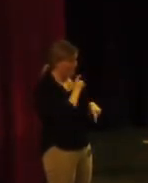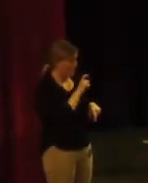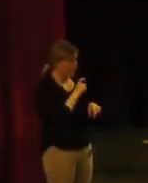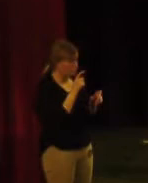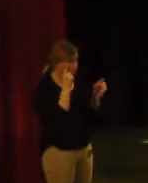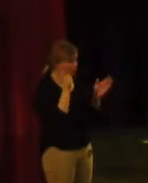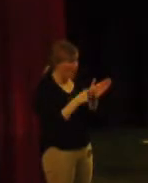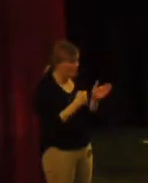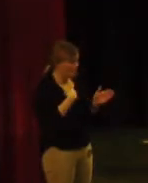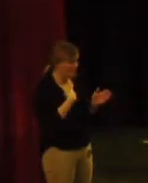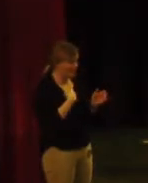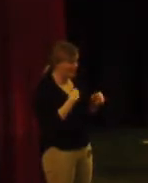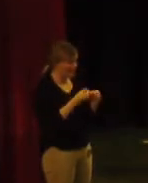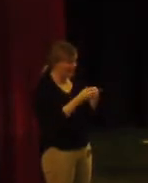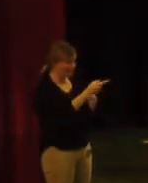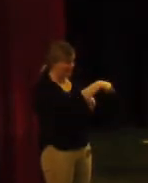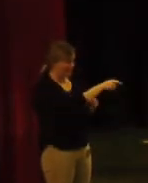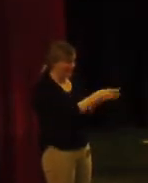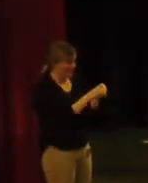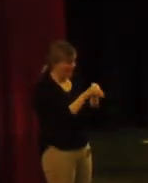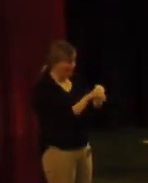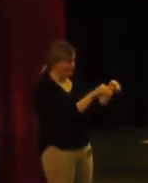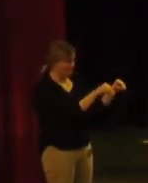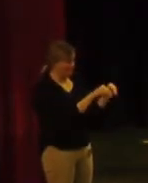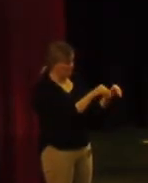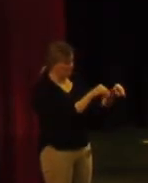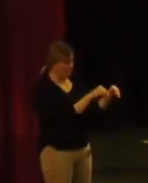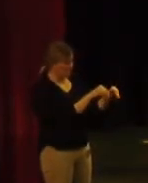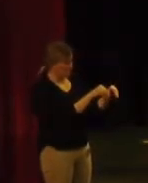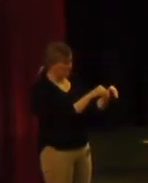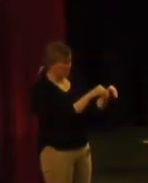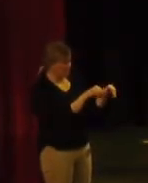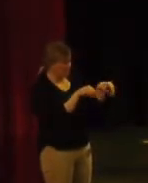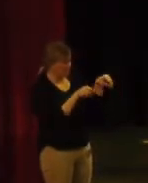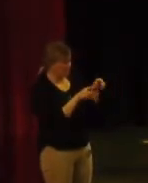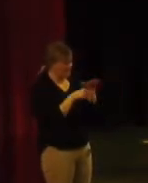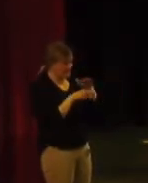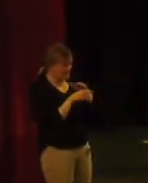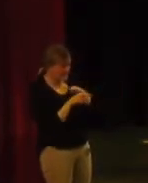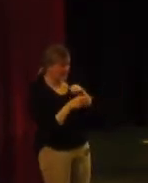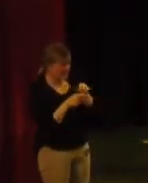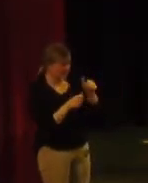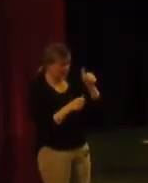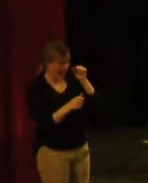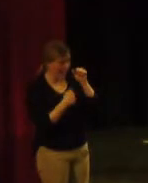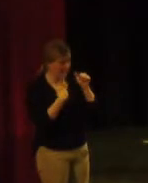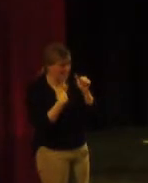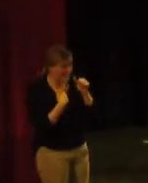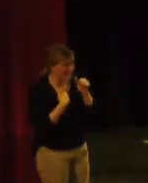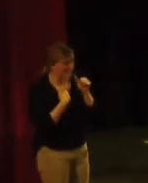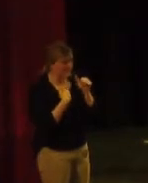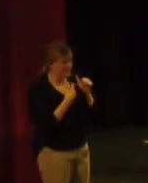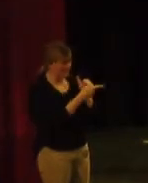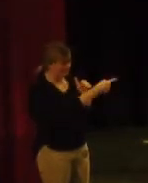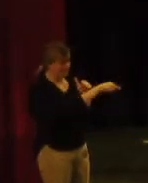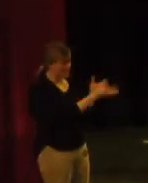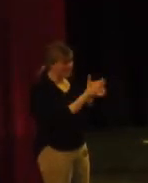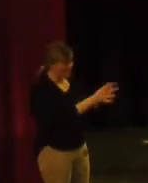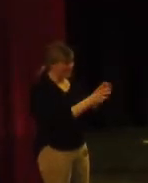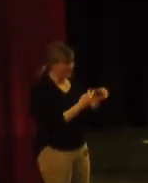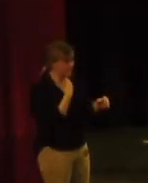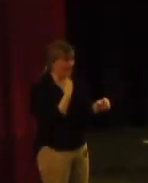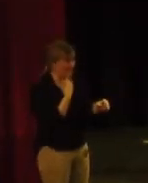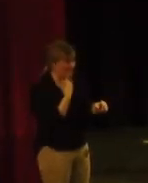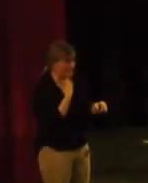and I started moving around, and then they came up behind me kind of sneakily, and they don't want to be tracked at